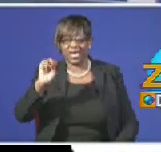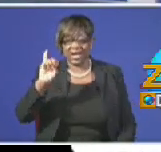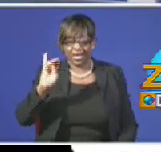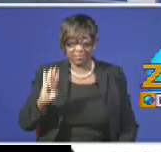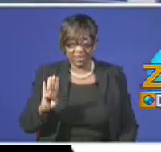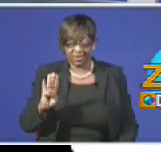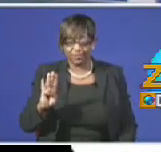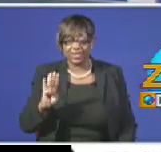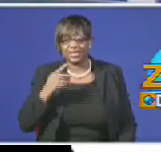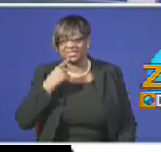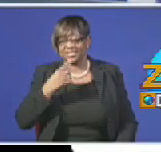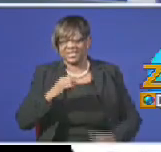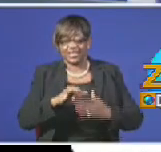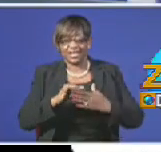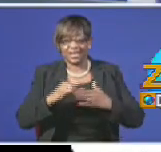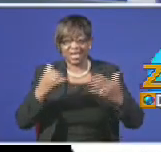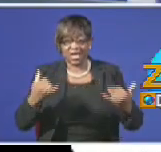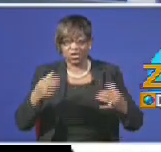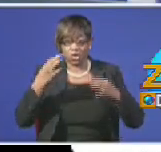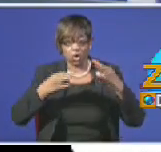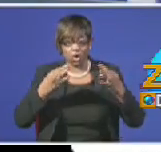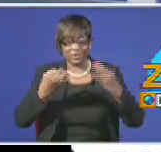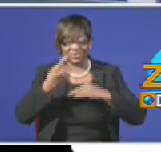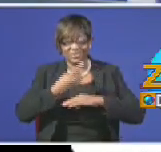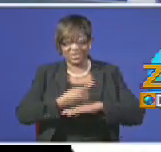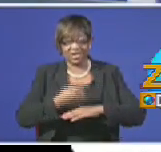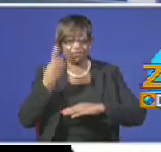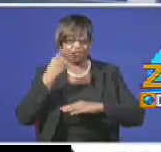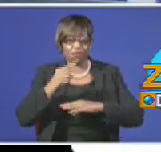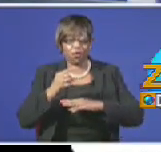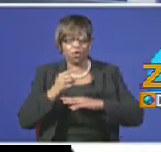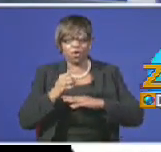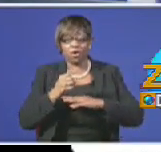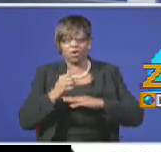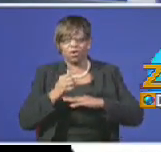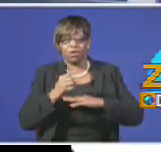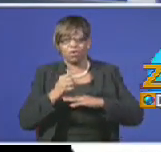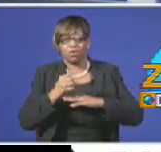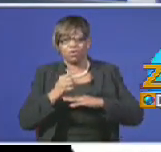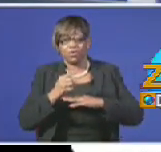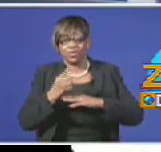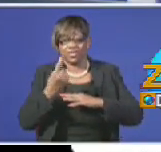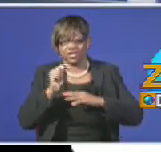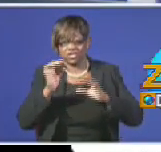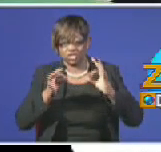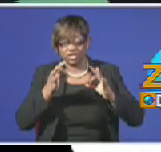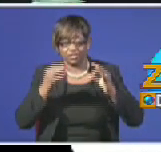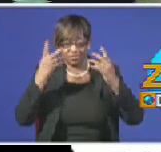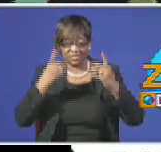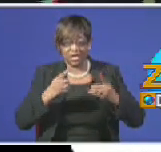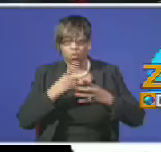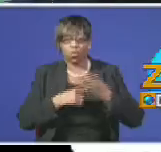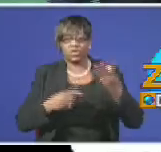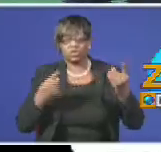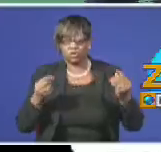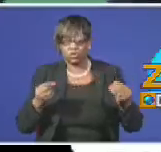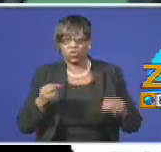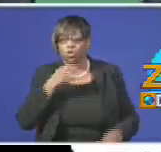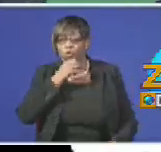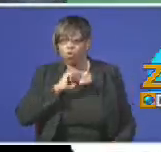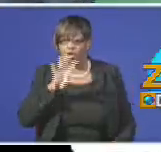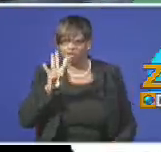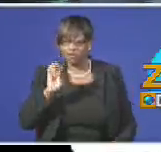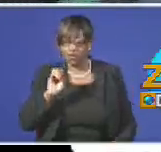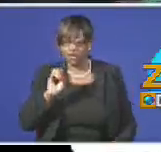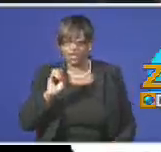others involved making their appearance in court today for arraignment. Cleopatra Murphy has the details. 40-year-old